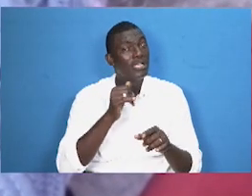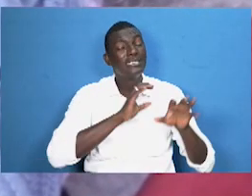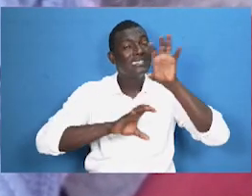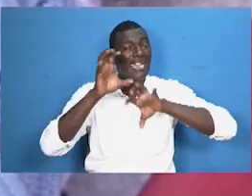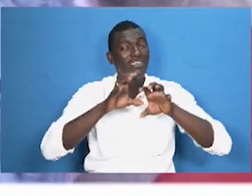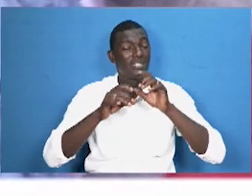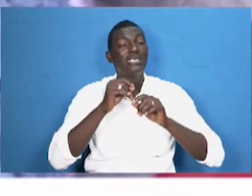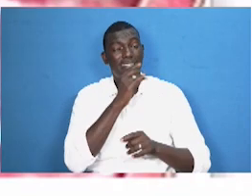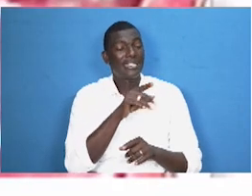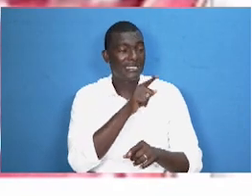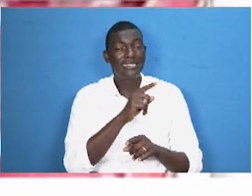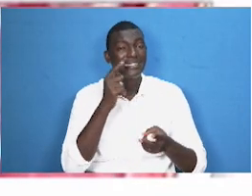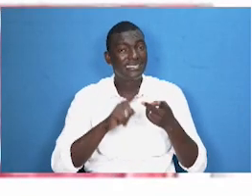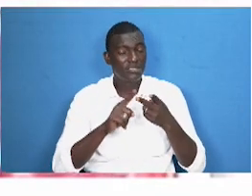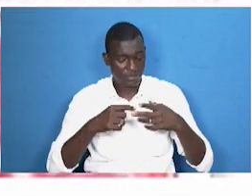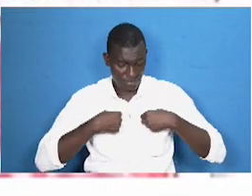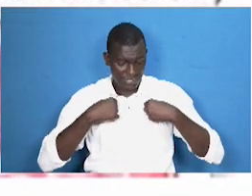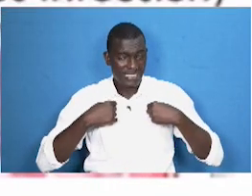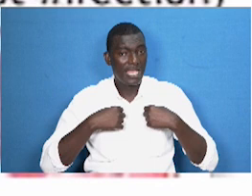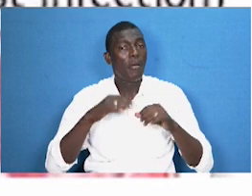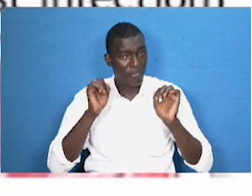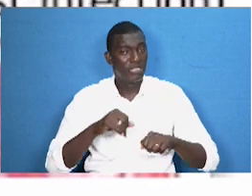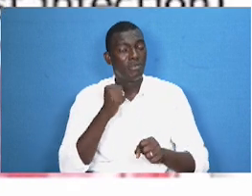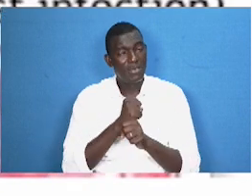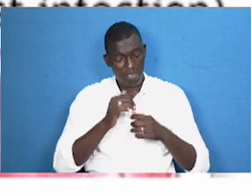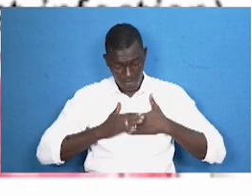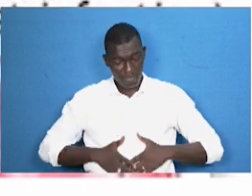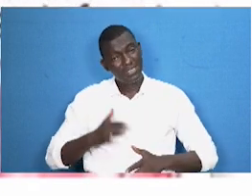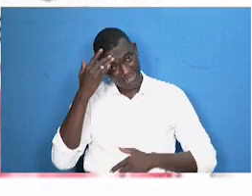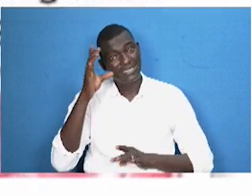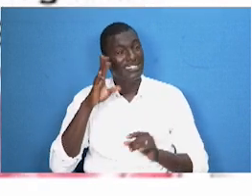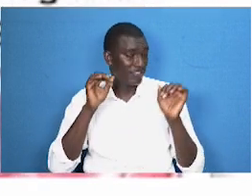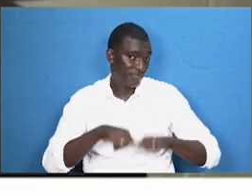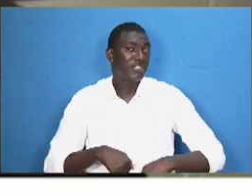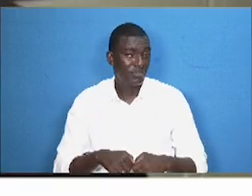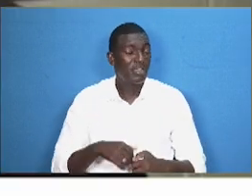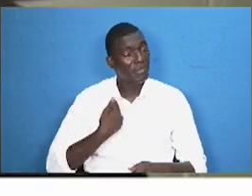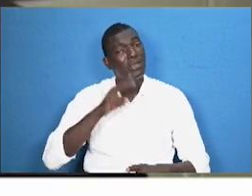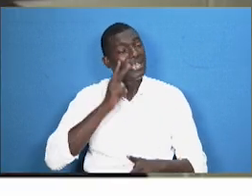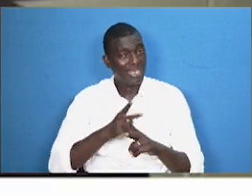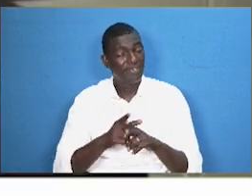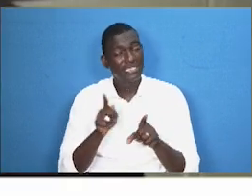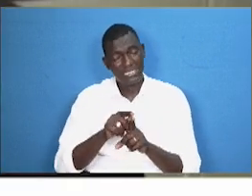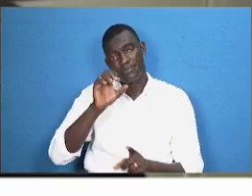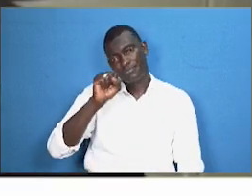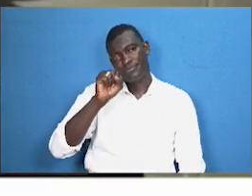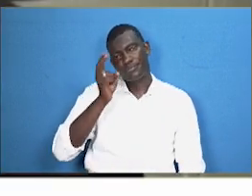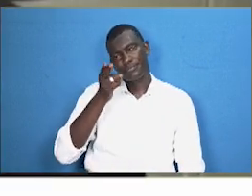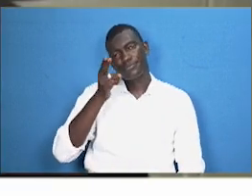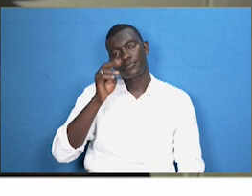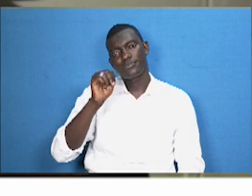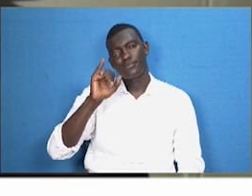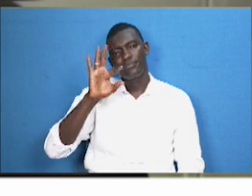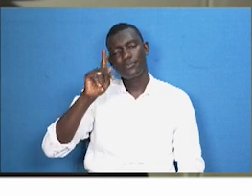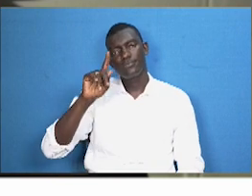usage of second-hand underwear can cause cabbages, fungal, and other infectious diseases. Sheikh Omar Silla, a public